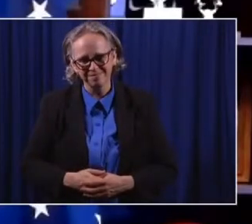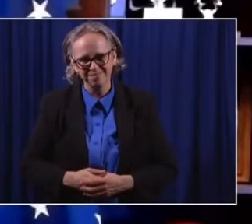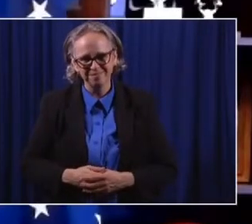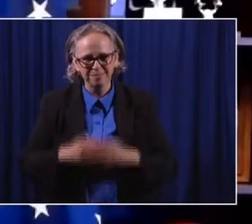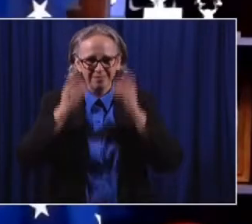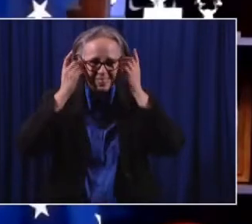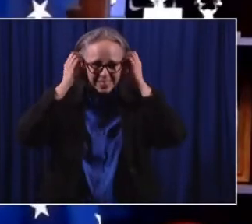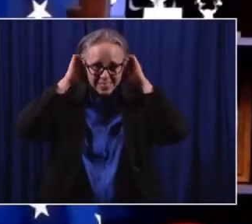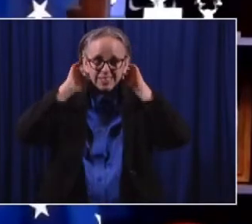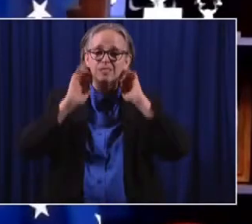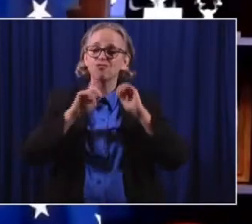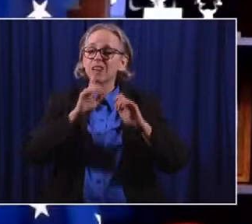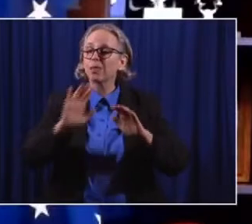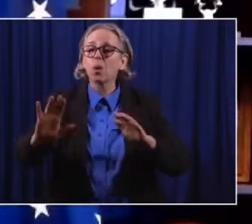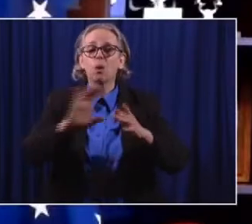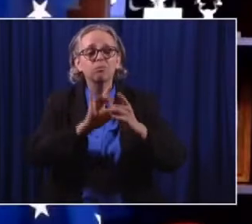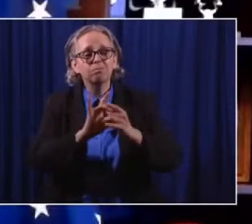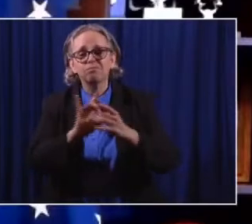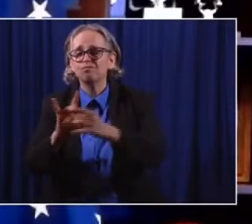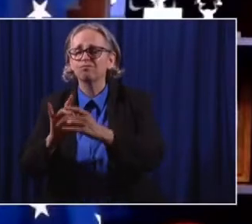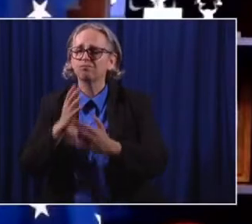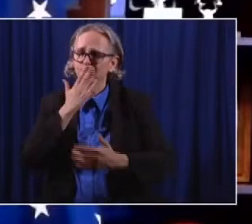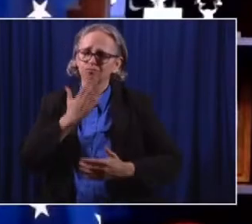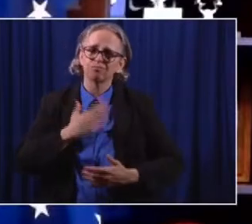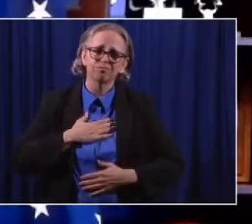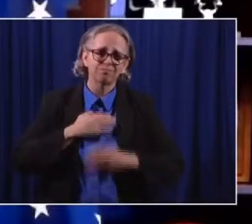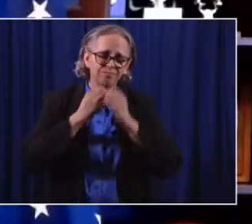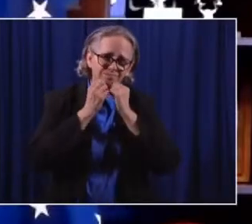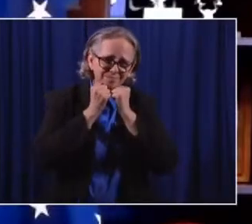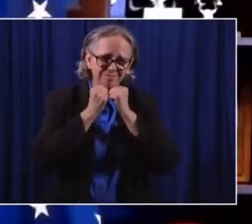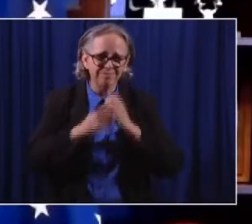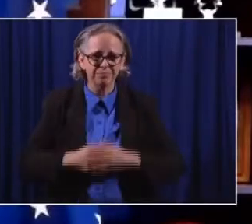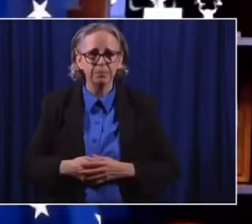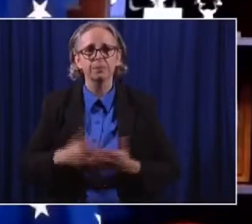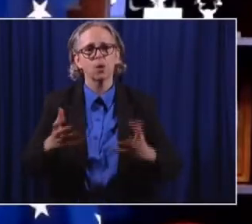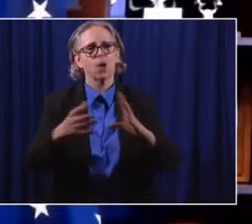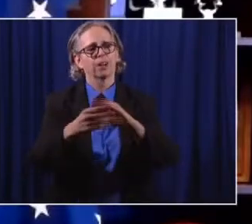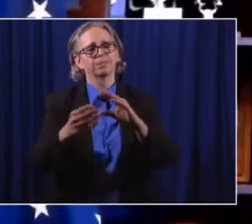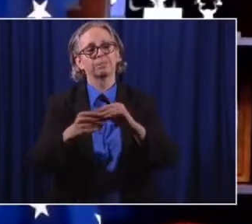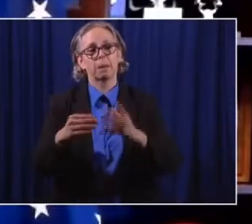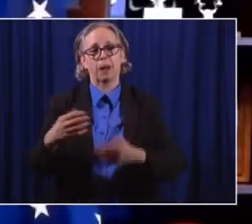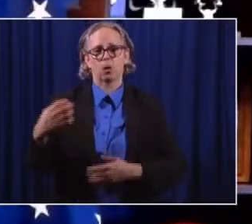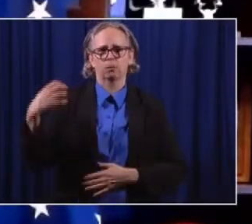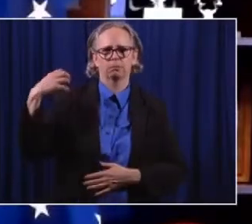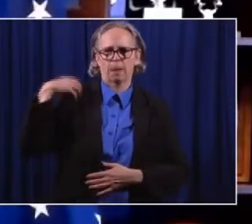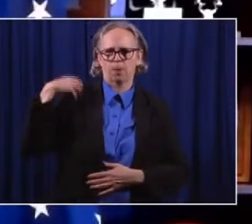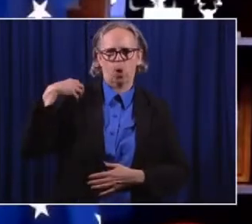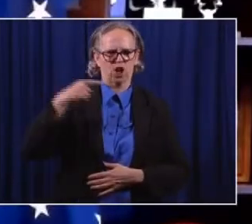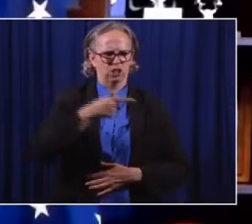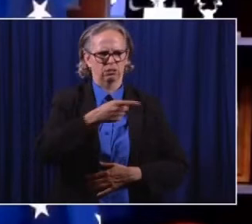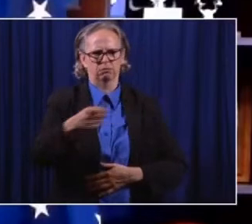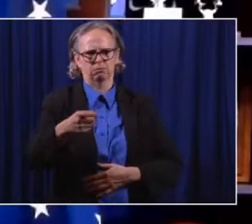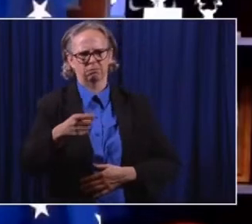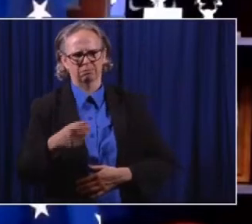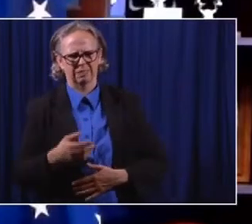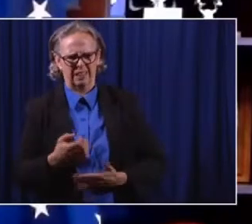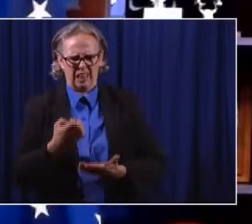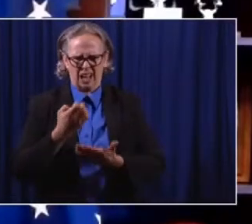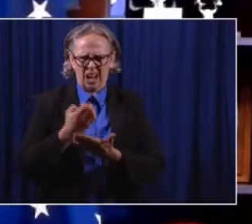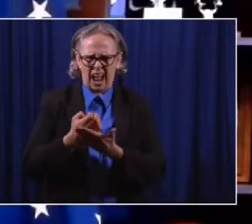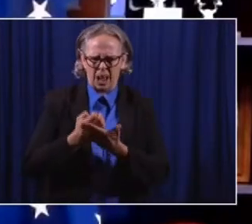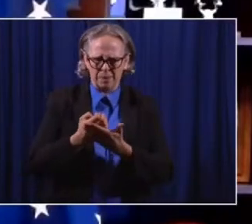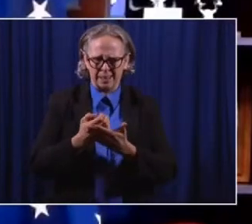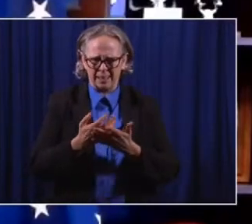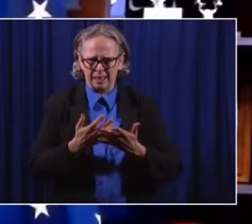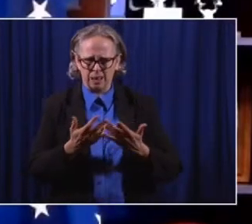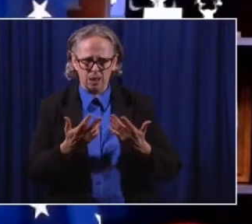relationships. Let me talk a little bit today about some of our employers in the state and the economic recovery and how some of these employers